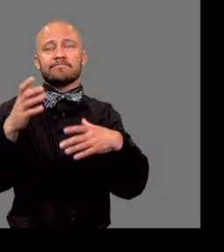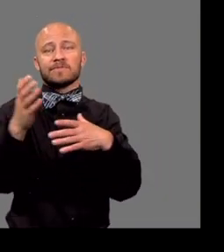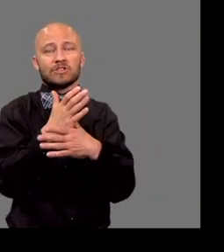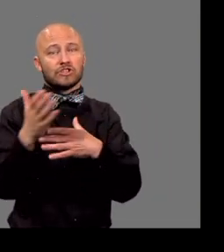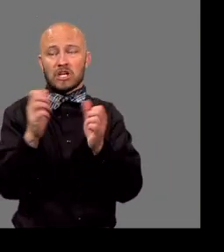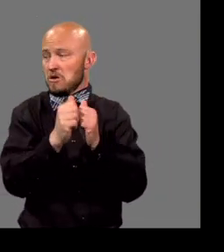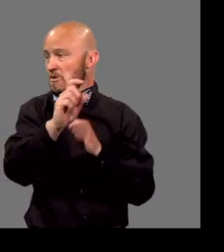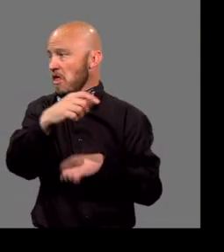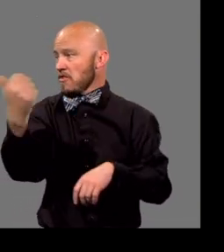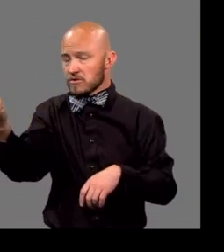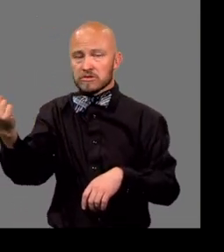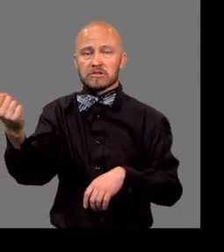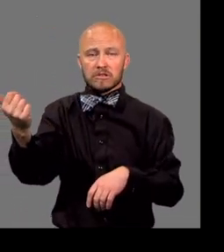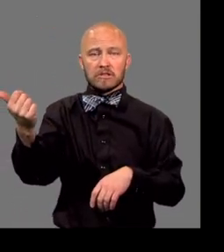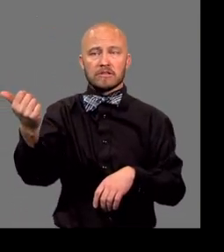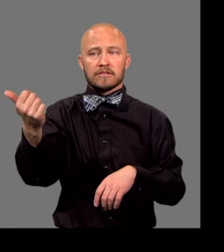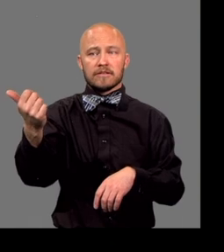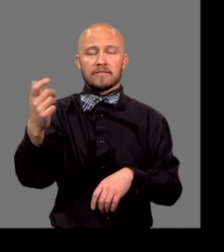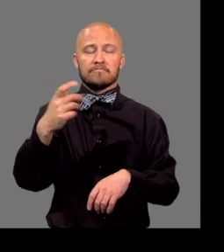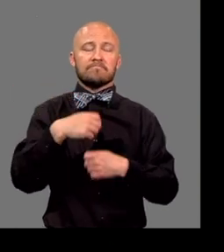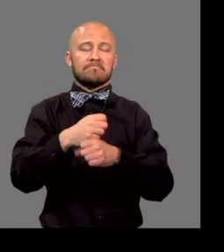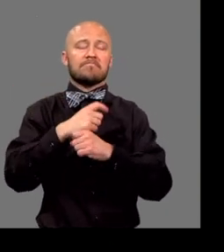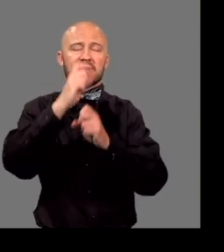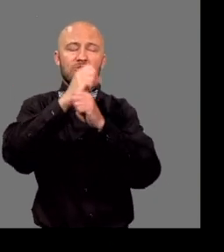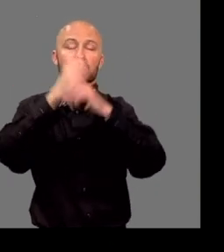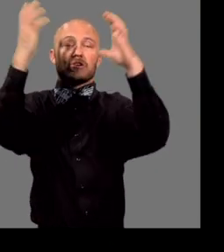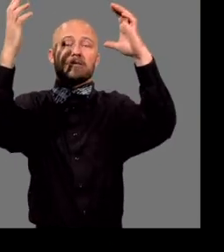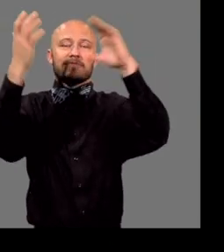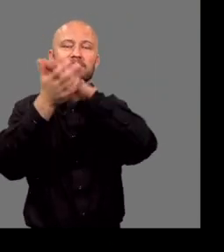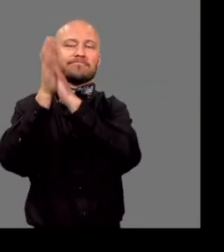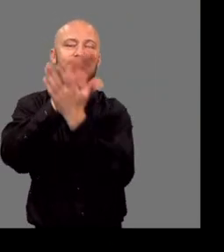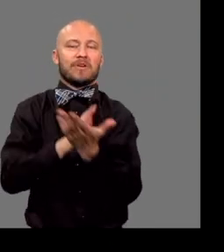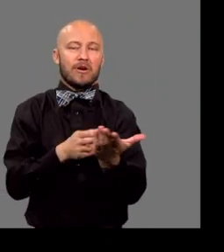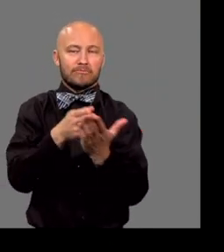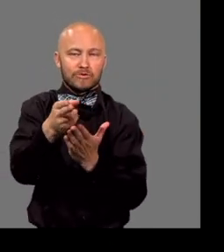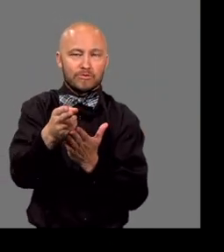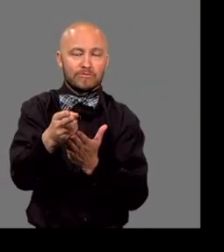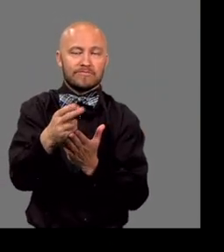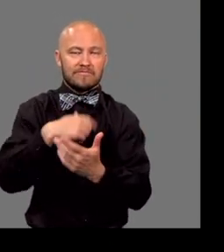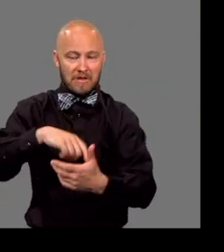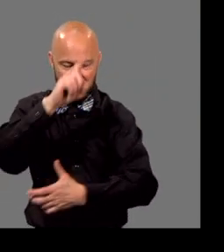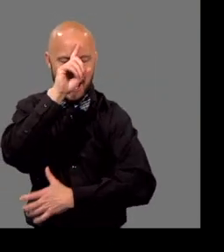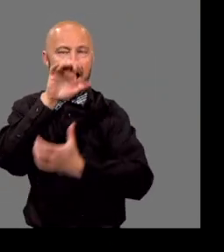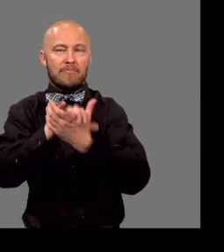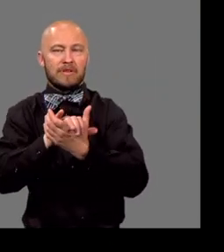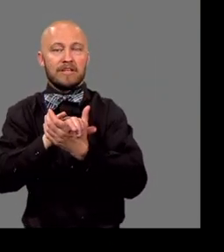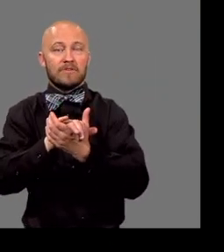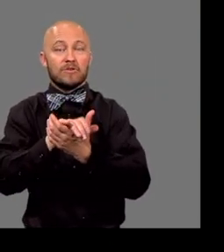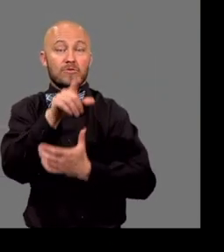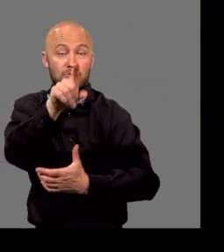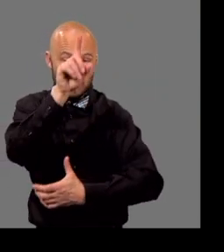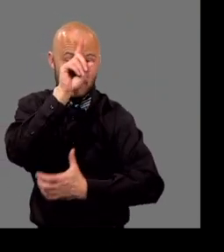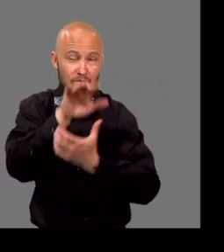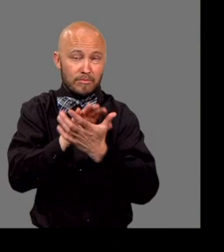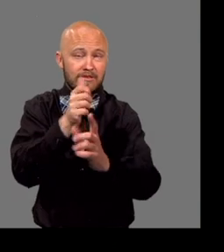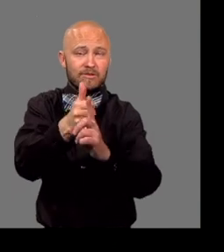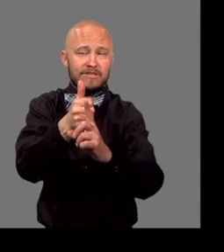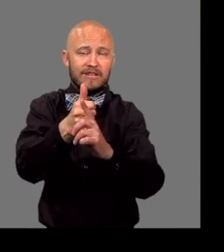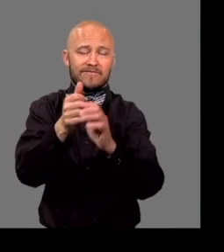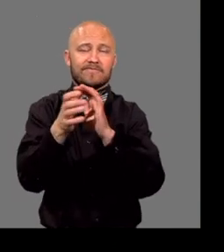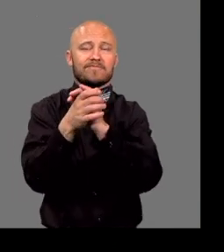love with others who need that love, and make dreams come true. I believe in you, believe in yourself,